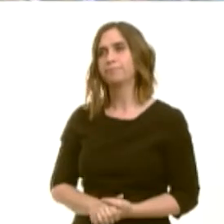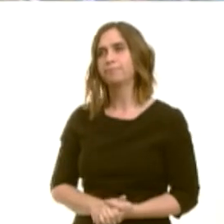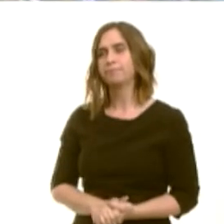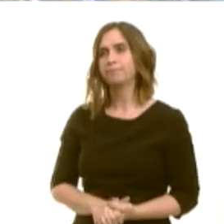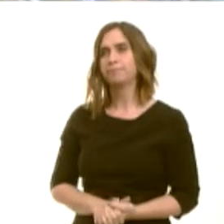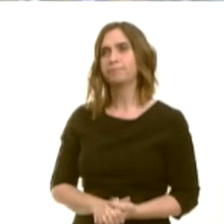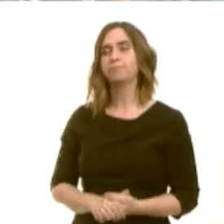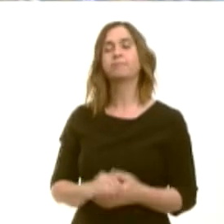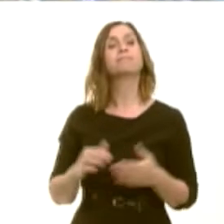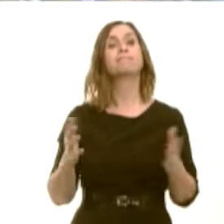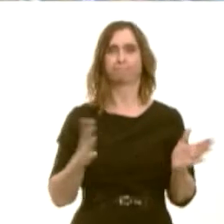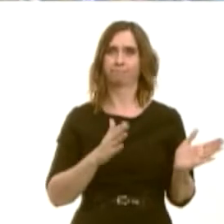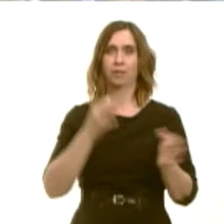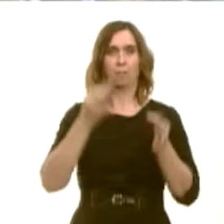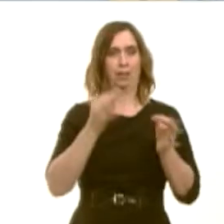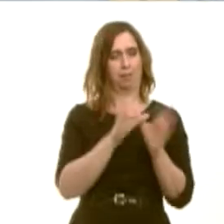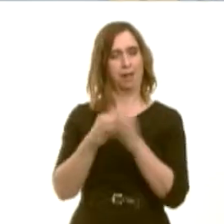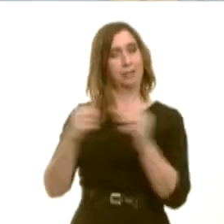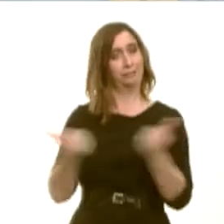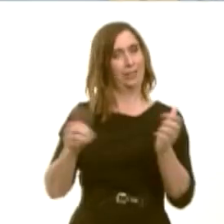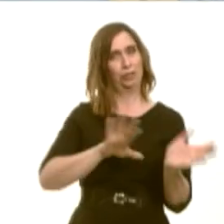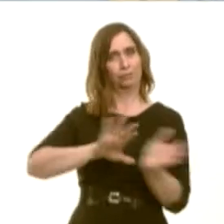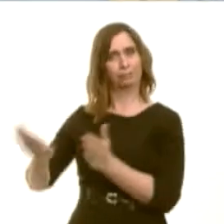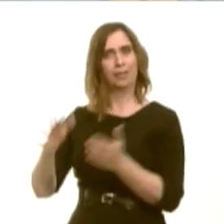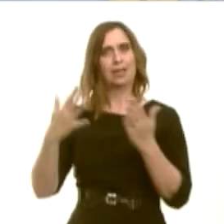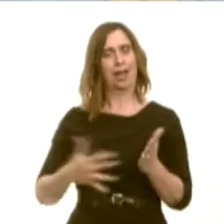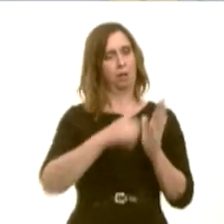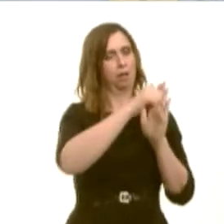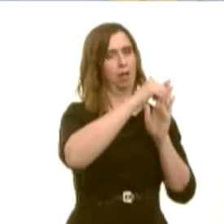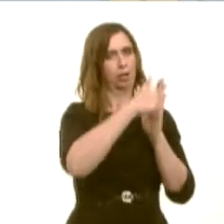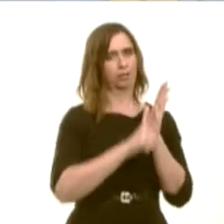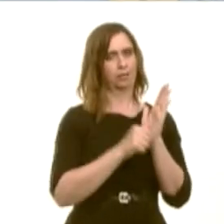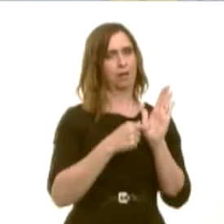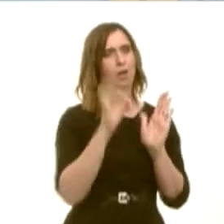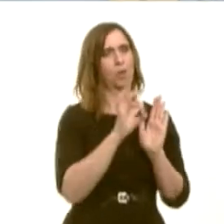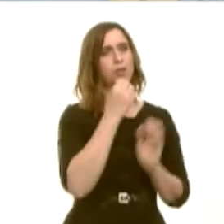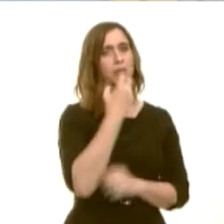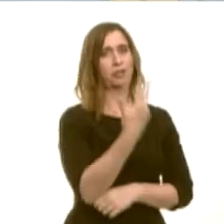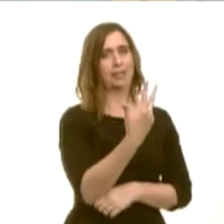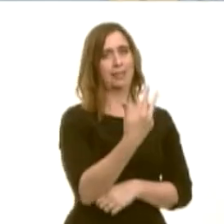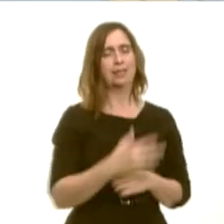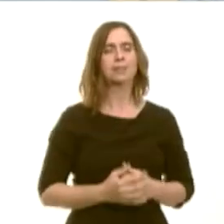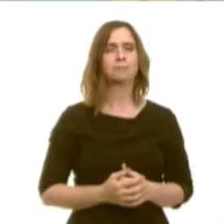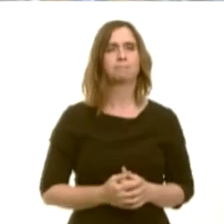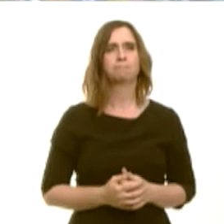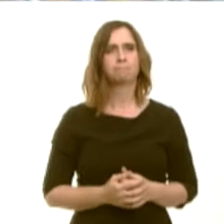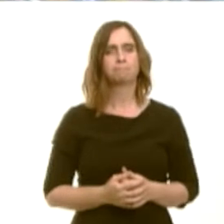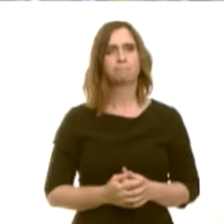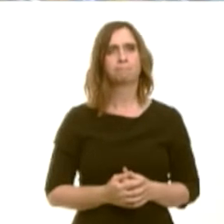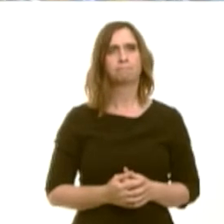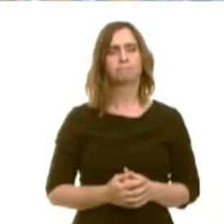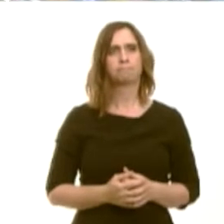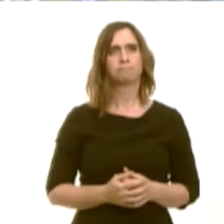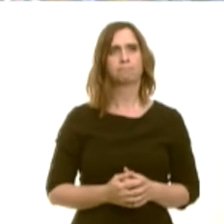We now move back to questions on the paper. And question 3 is Byron Davis. Thank you, Presiding Officer.